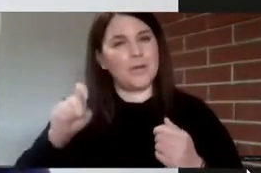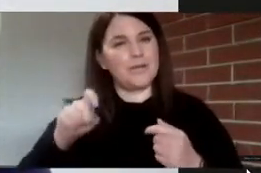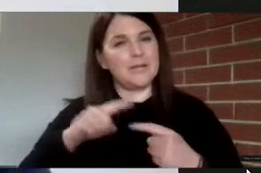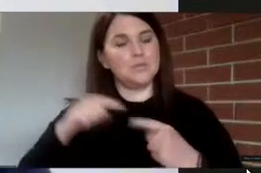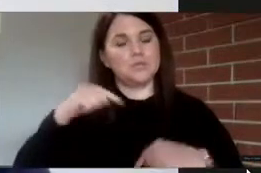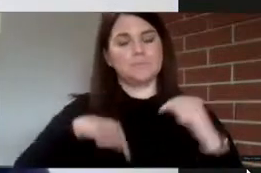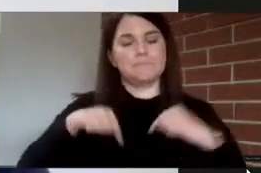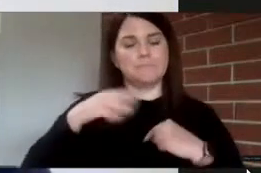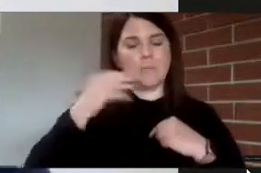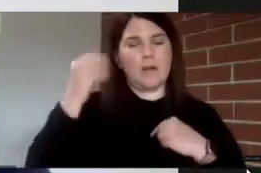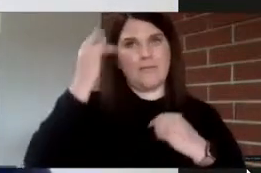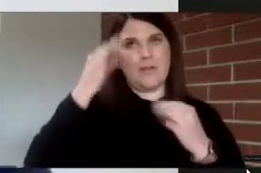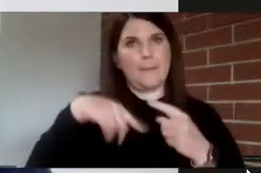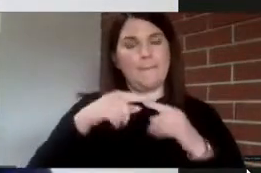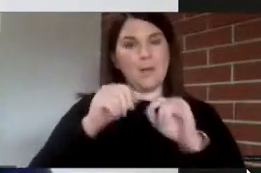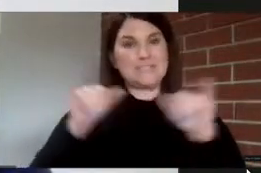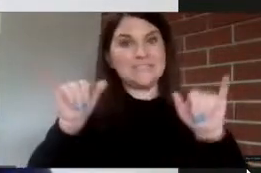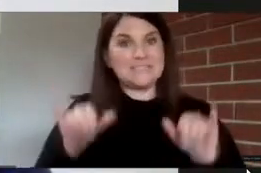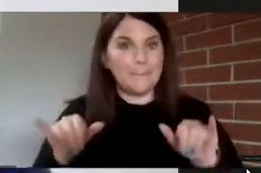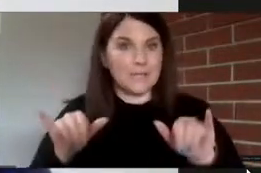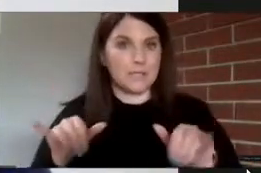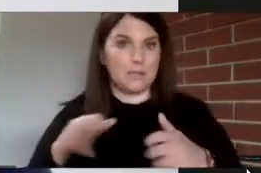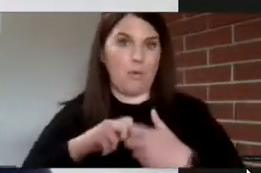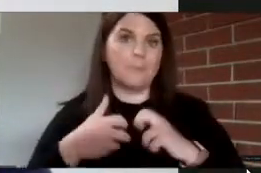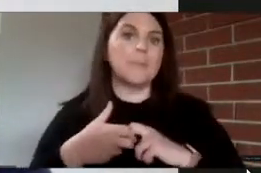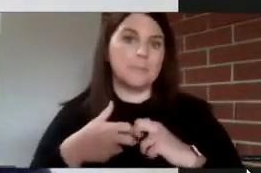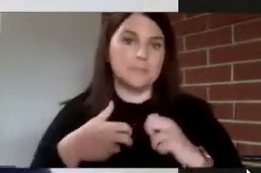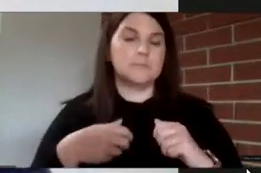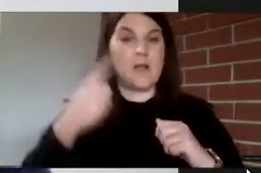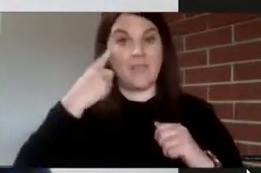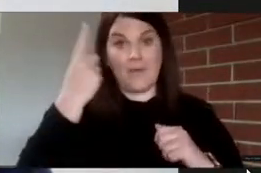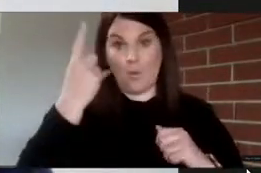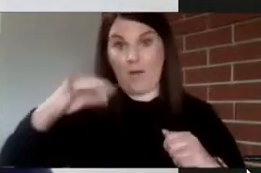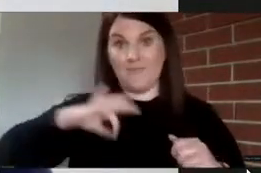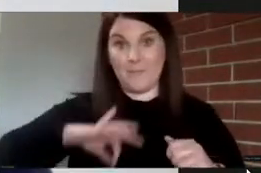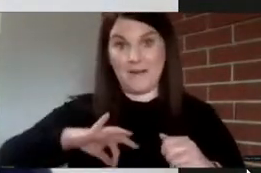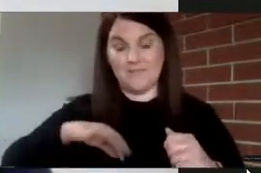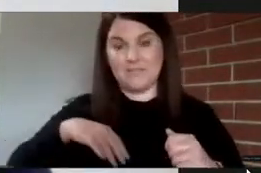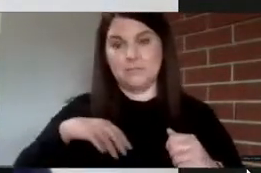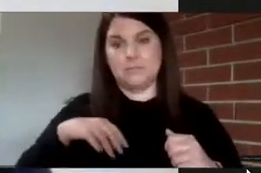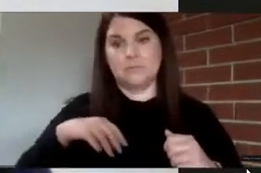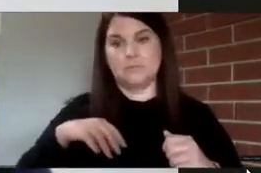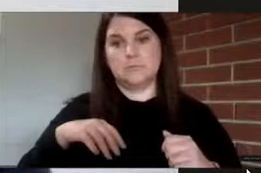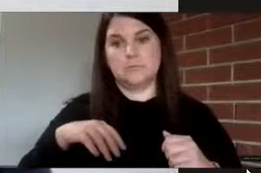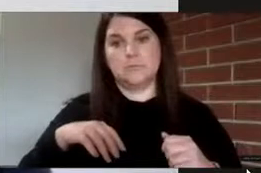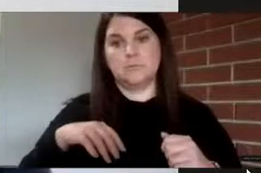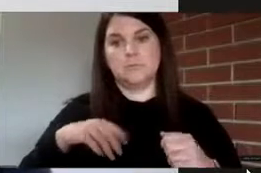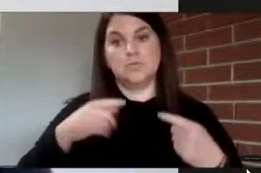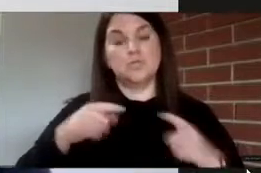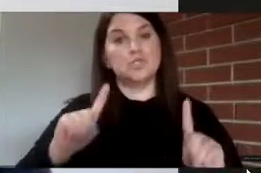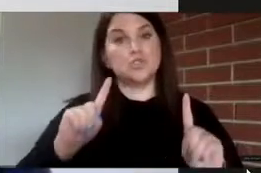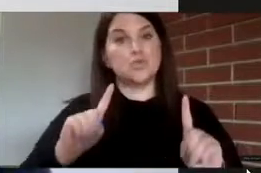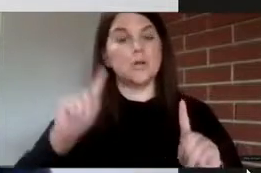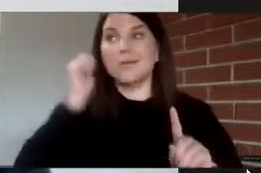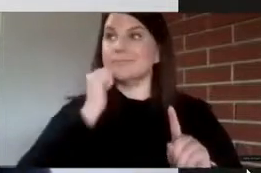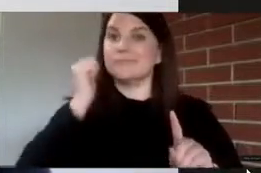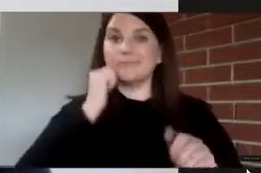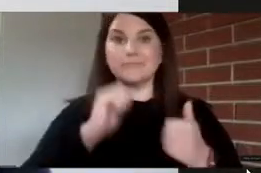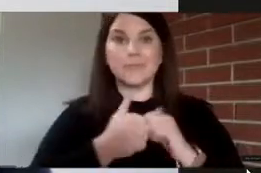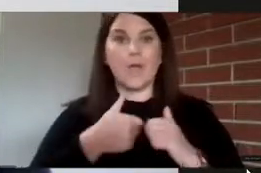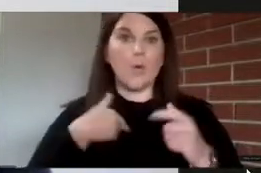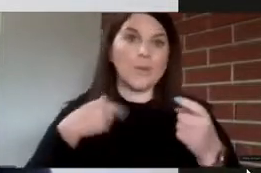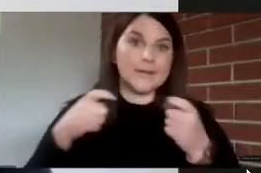think about systemic problems. And I think one of the benefits here is in the course of all the day-to-day, how do we deal with